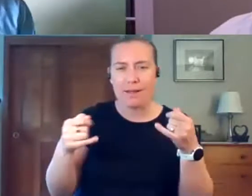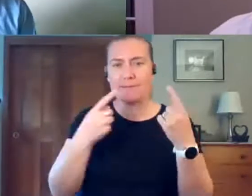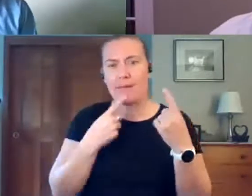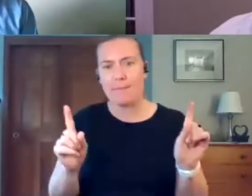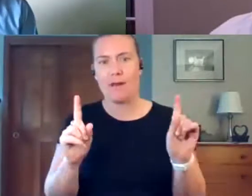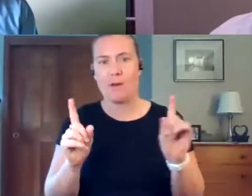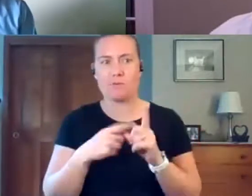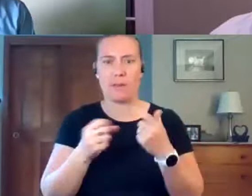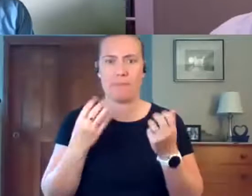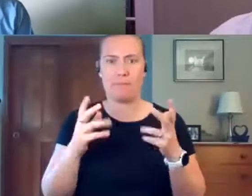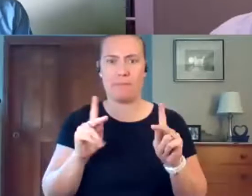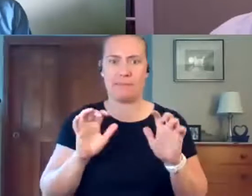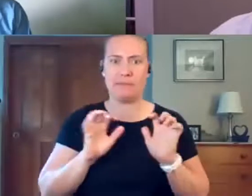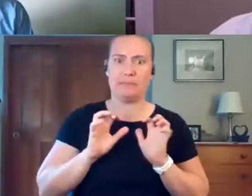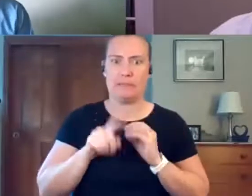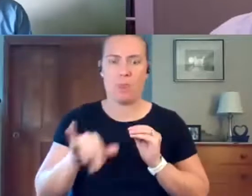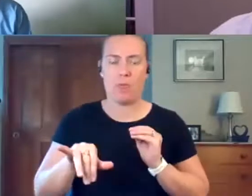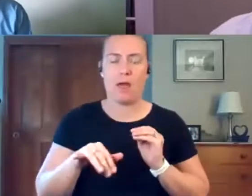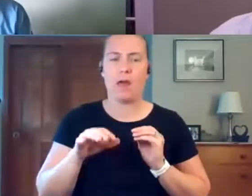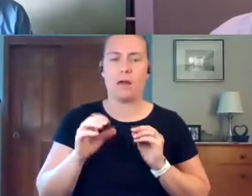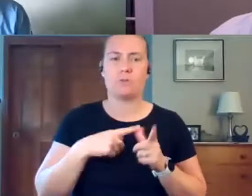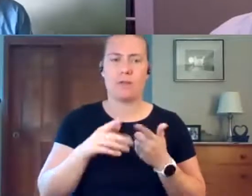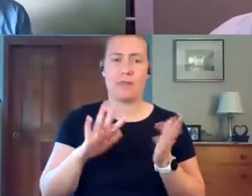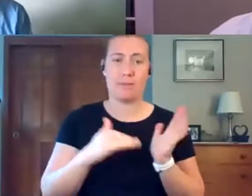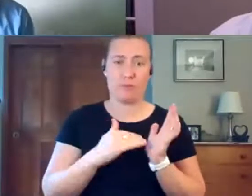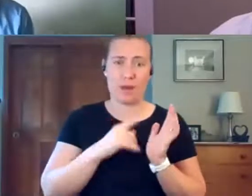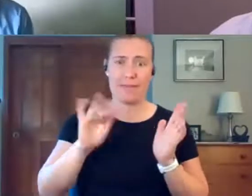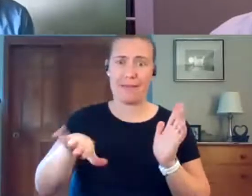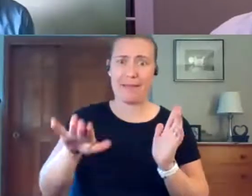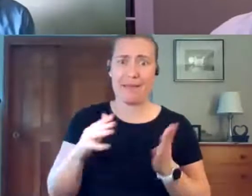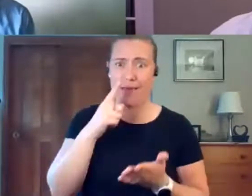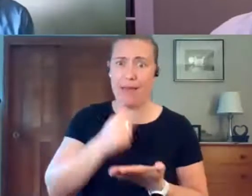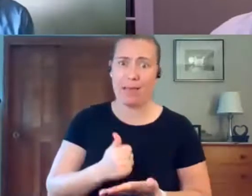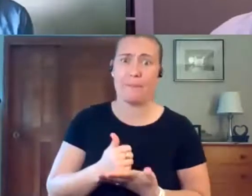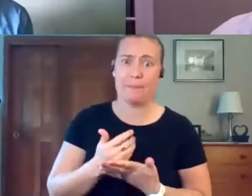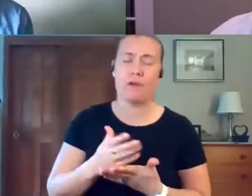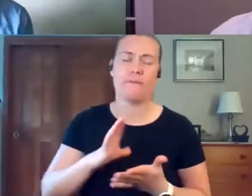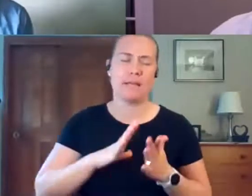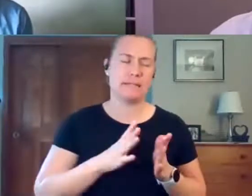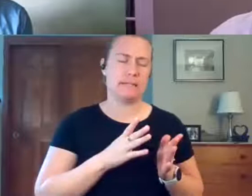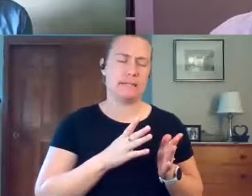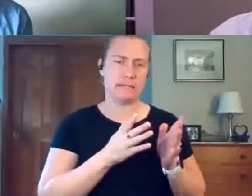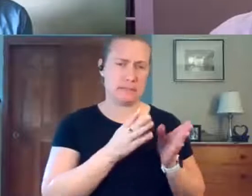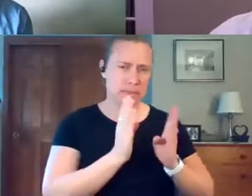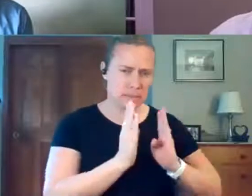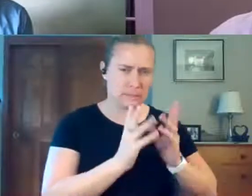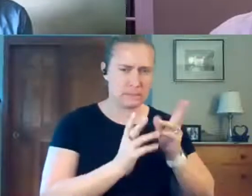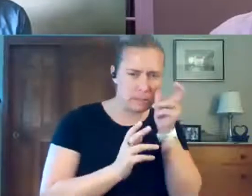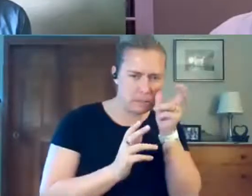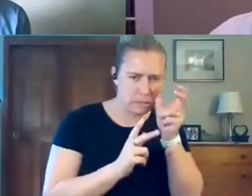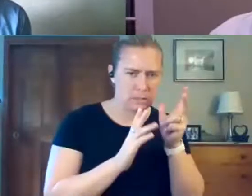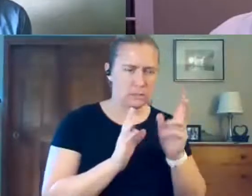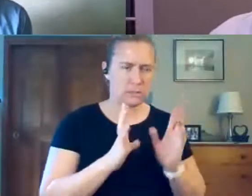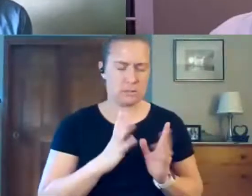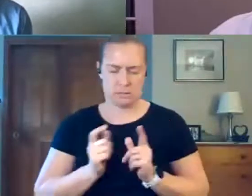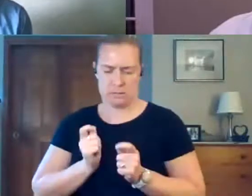to the provider's call for, can you help us out with this? I think was really helpful. And I made